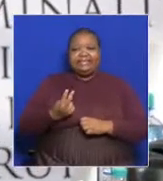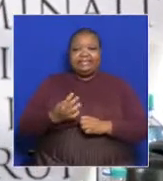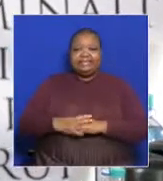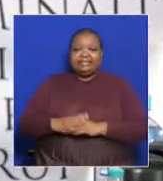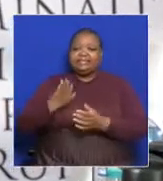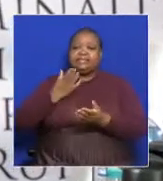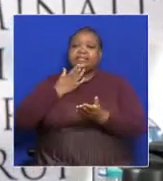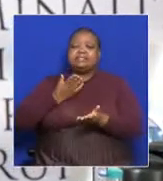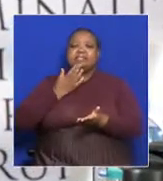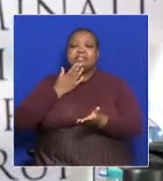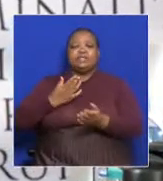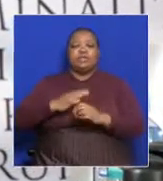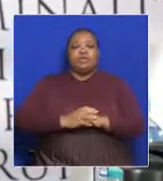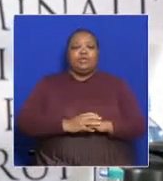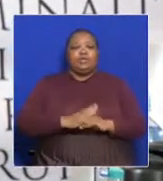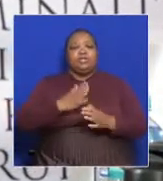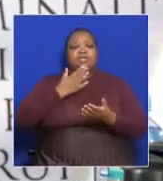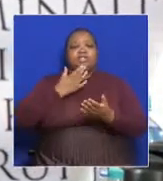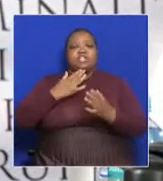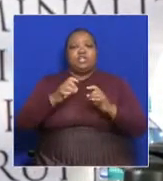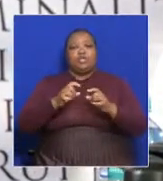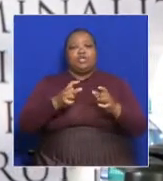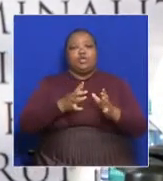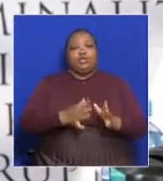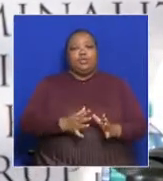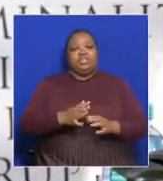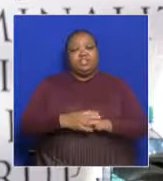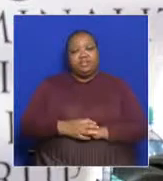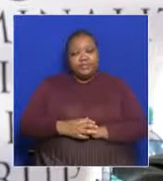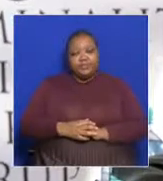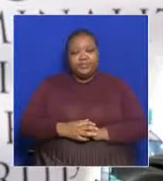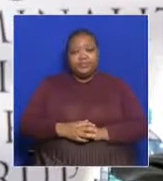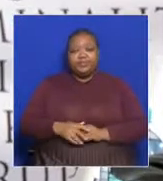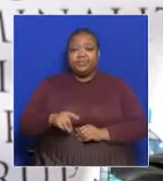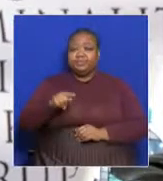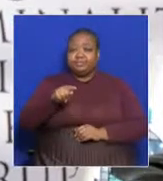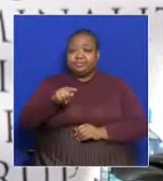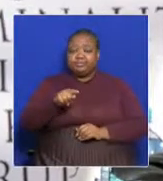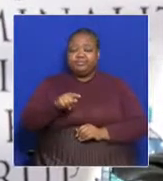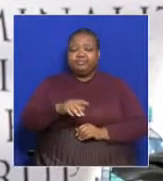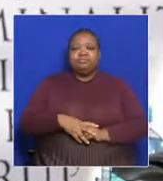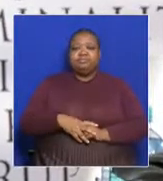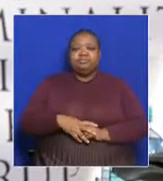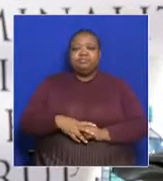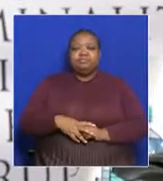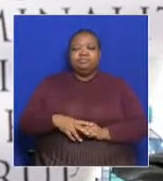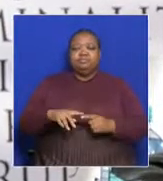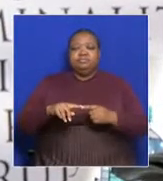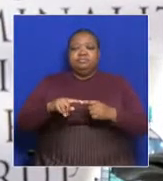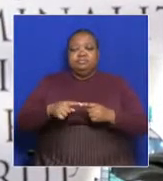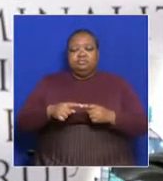Thank you, Commissioner. On that score, Colonel,